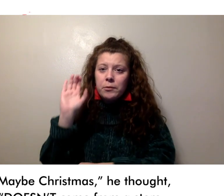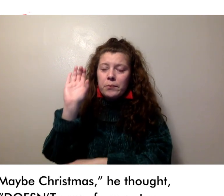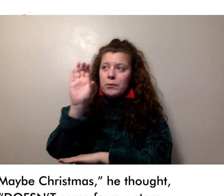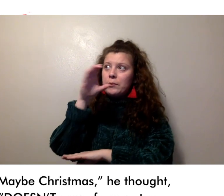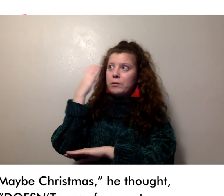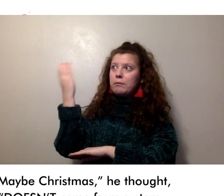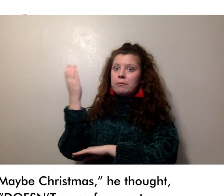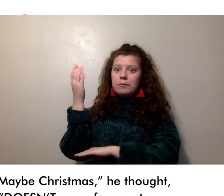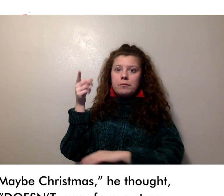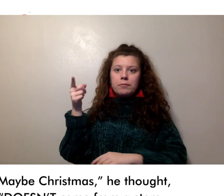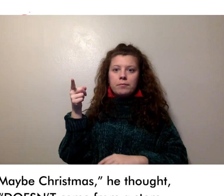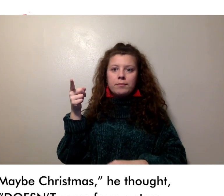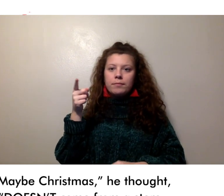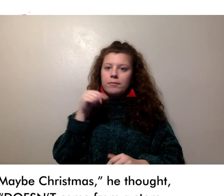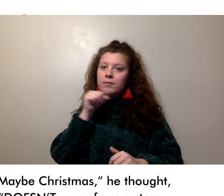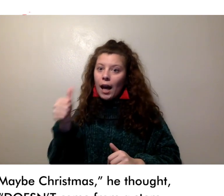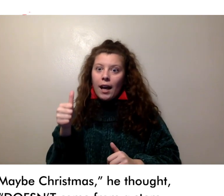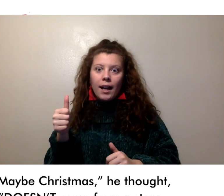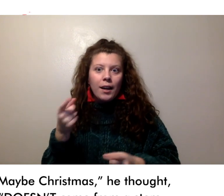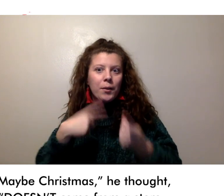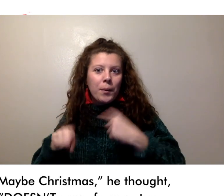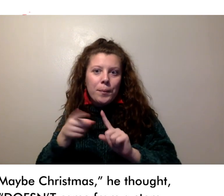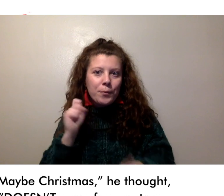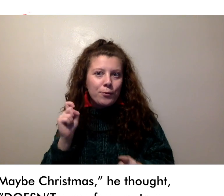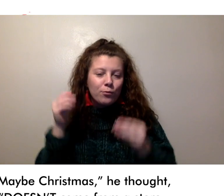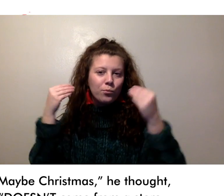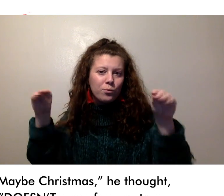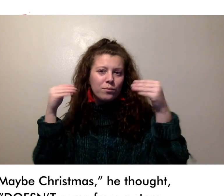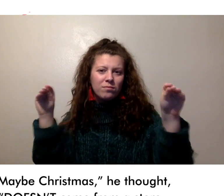he thought, doesn't come from a store.